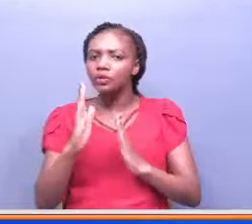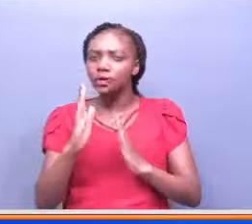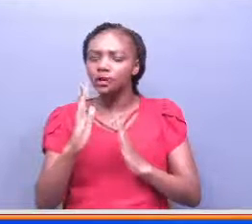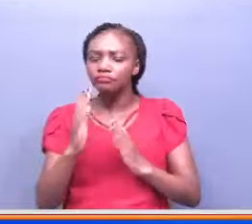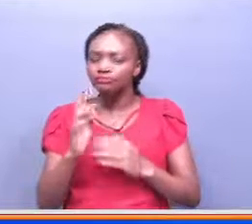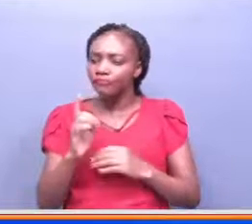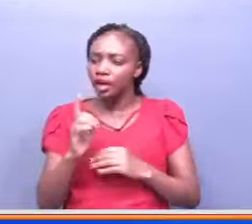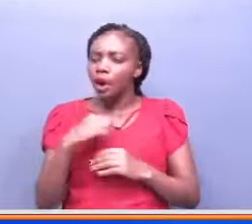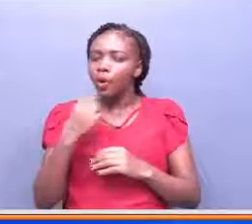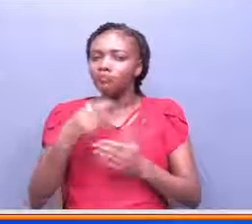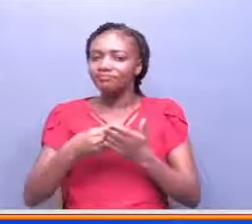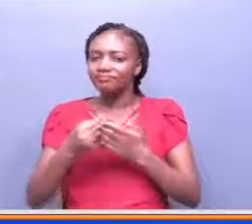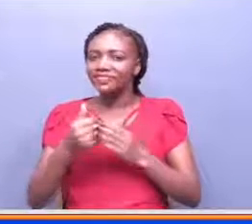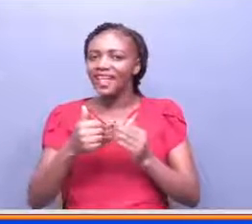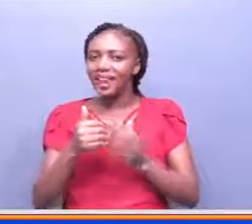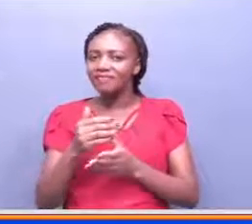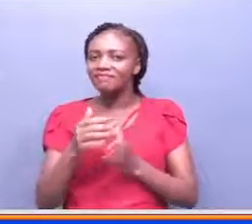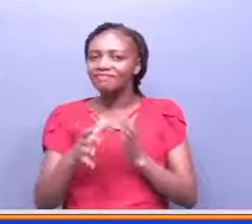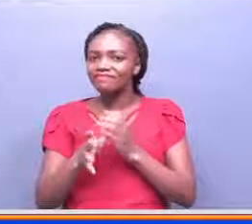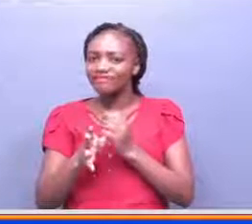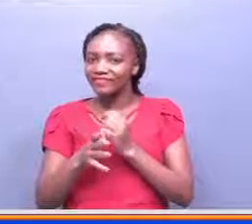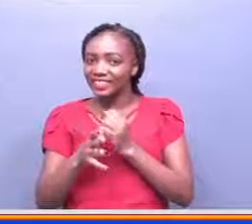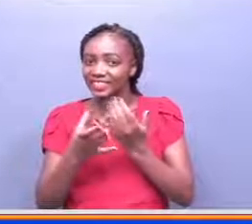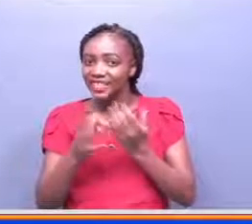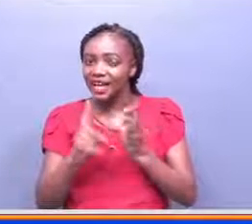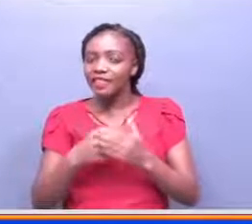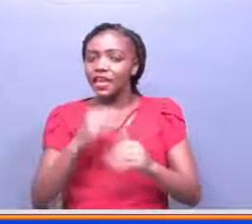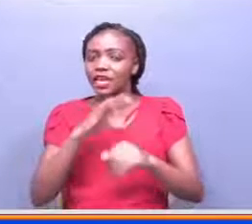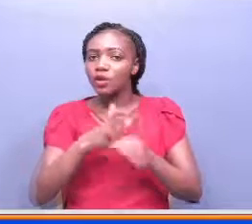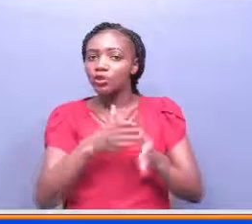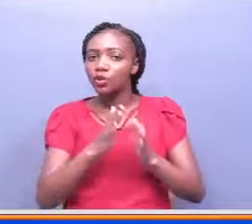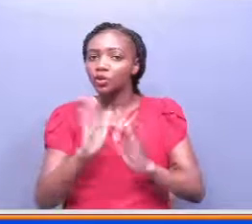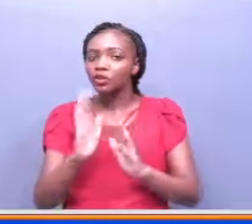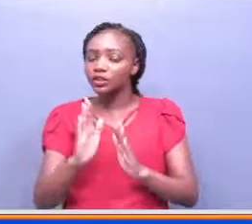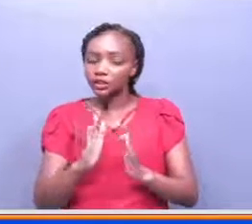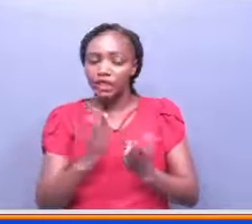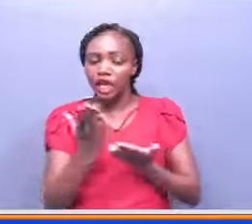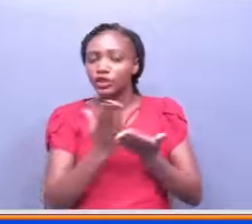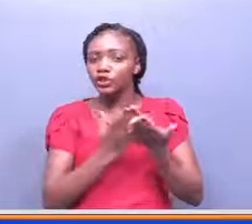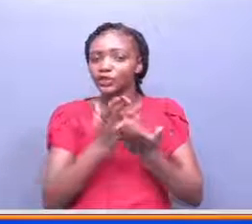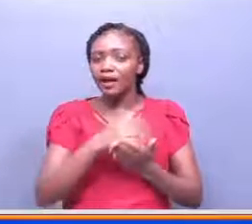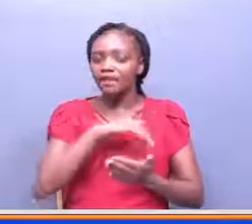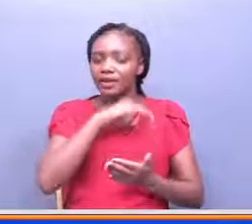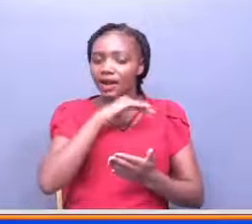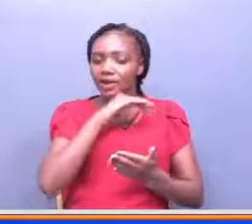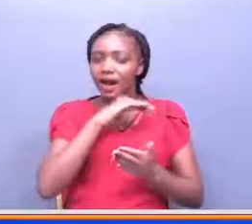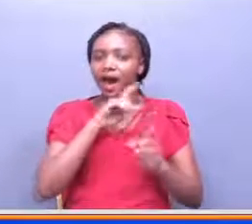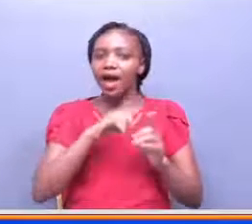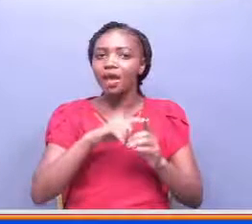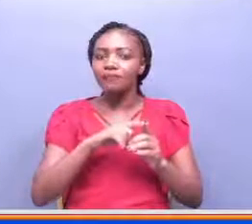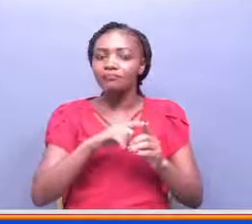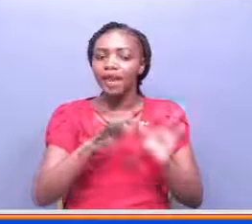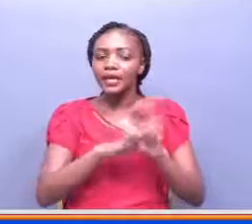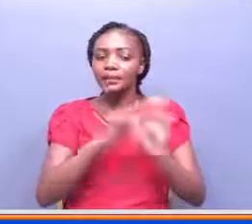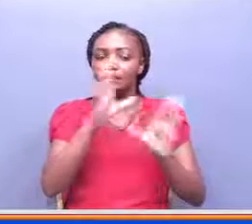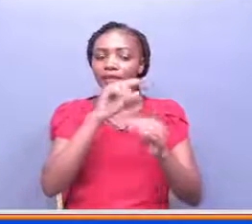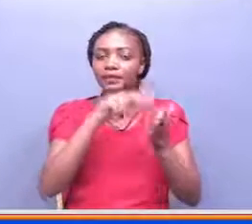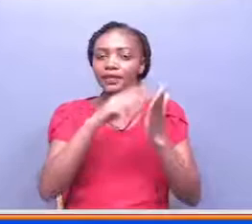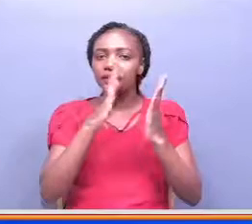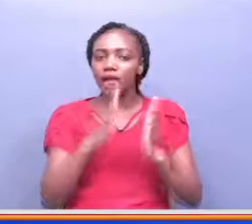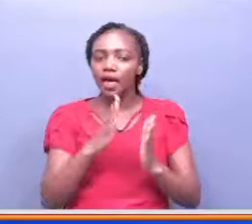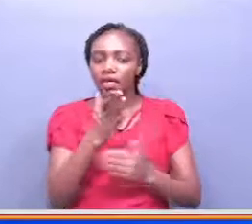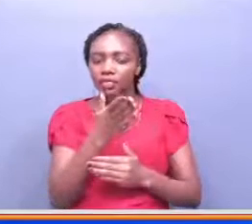sought-after fishmonger in the city, who got an opportunity to serve as Azimio presidential candidate Raila Odinga and Martha Karua just the other